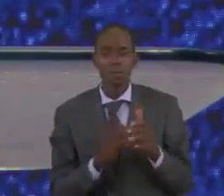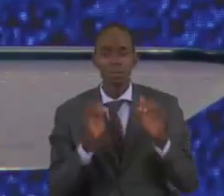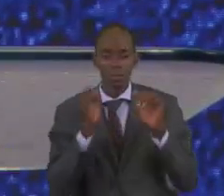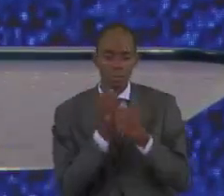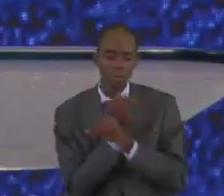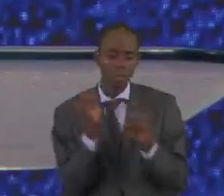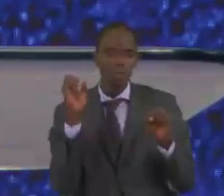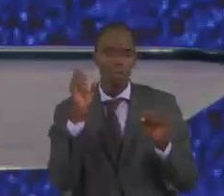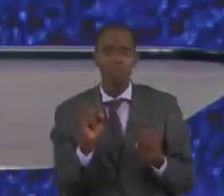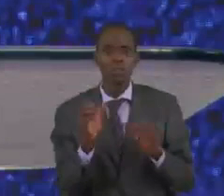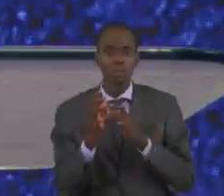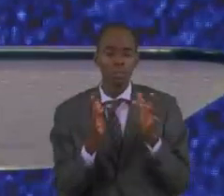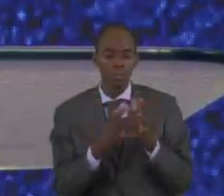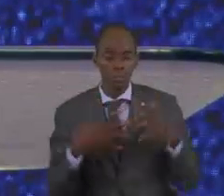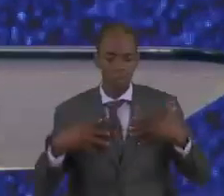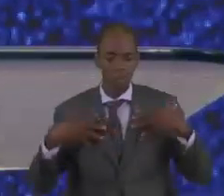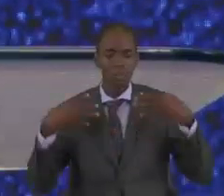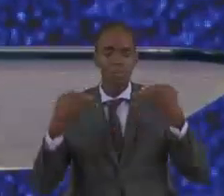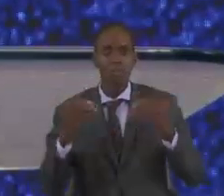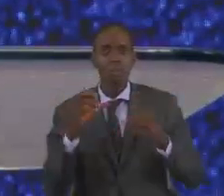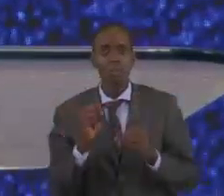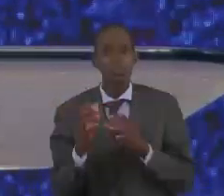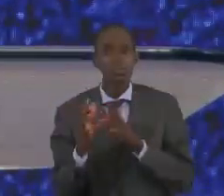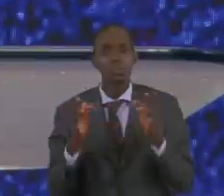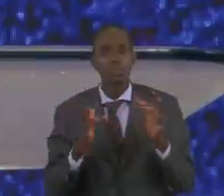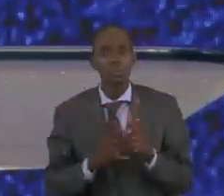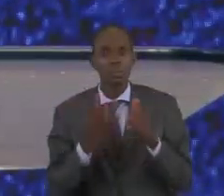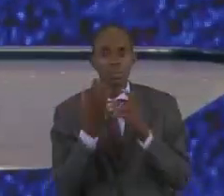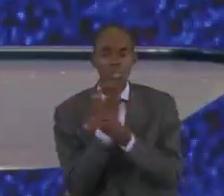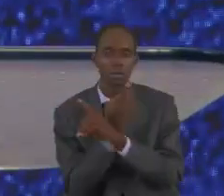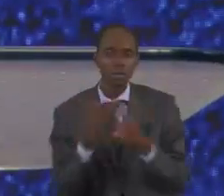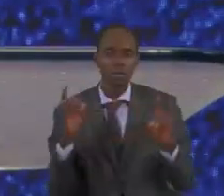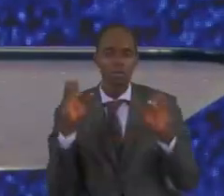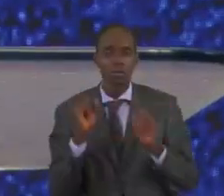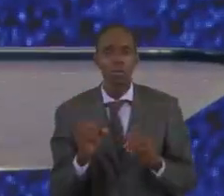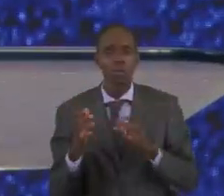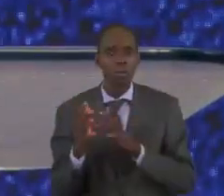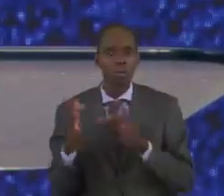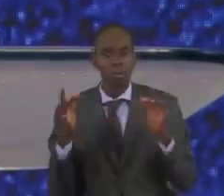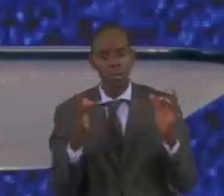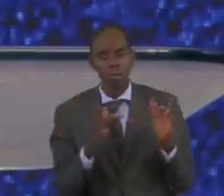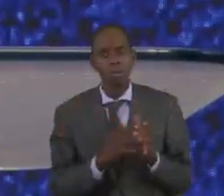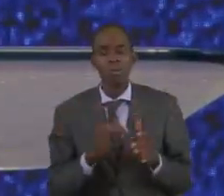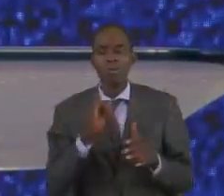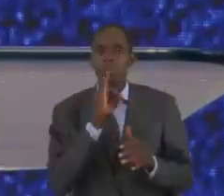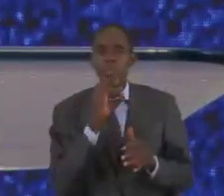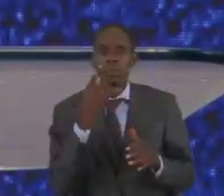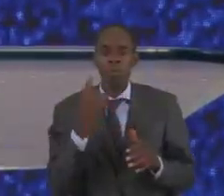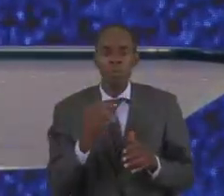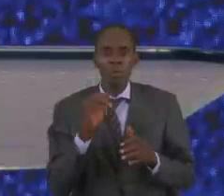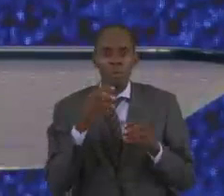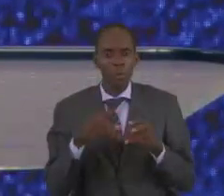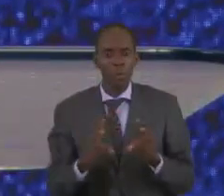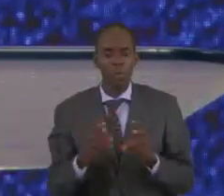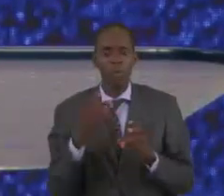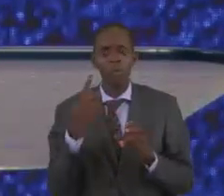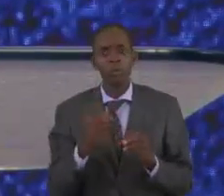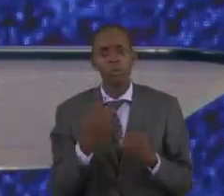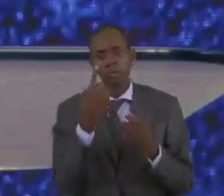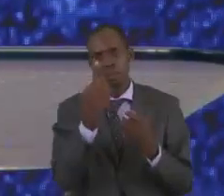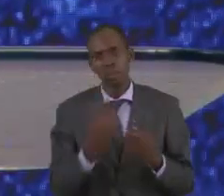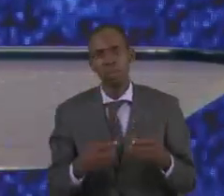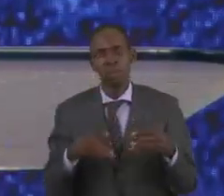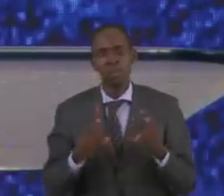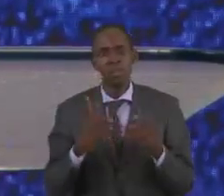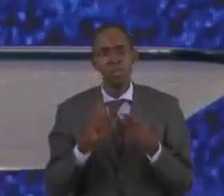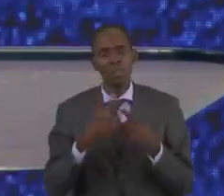that Jesus heals, that Jesus delivers, and that Jesus is the way, the only way to